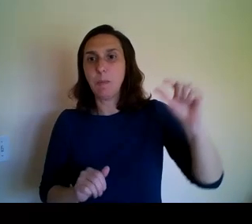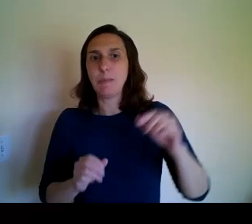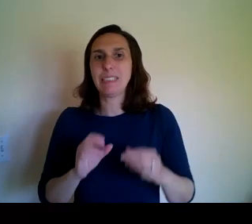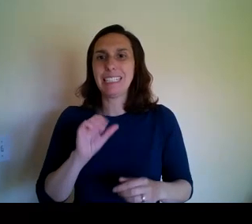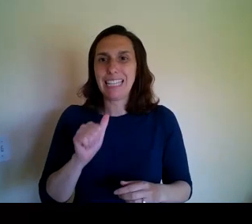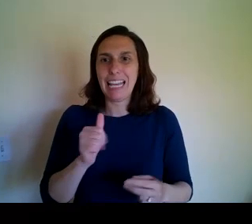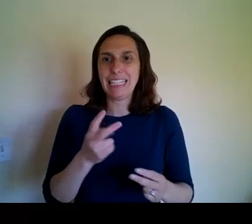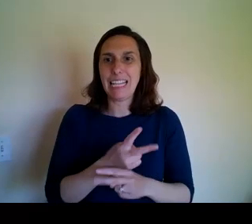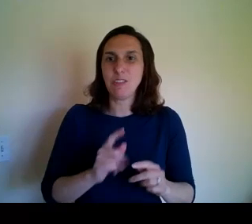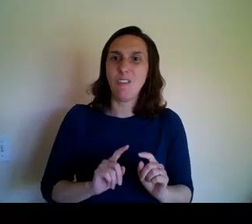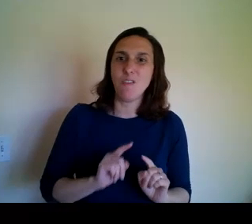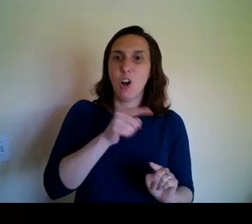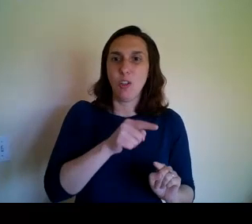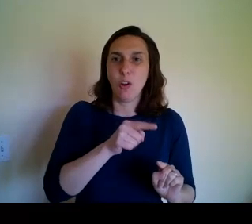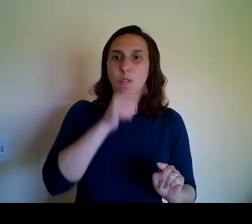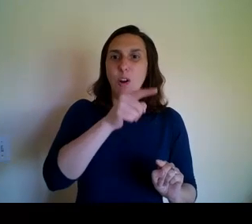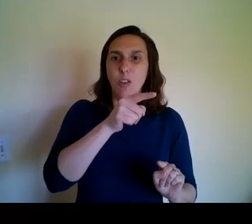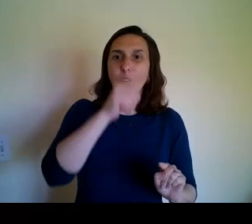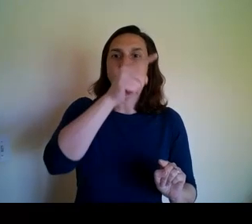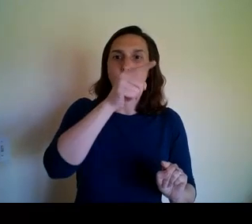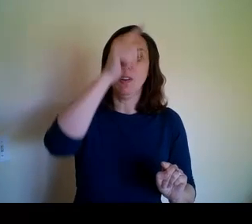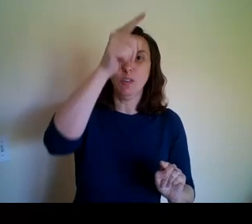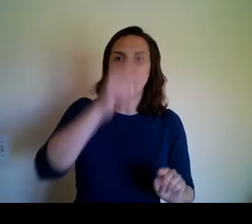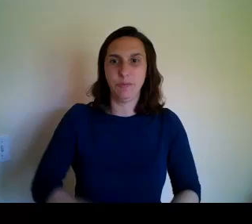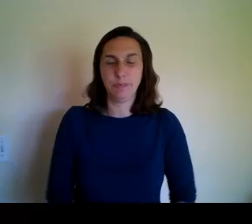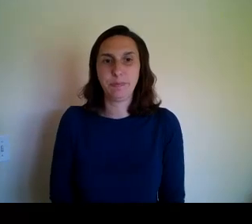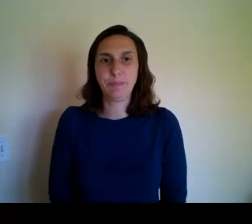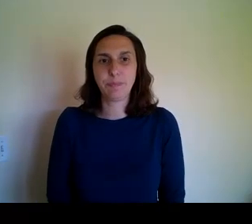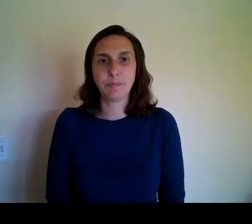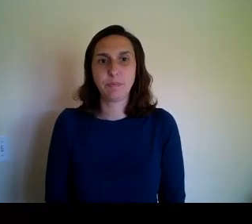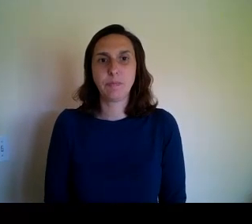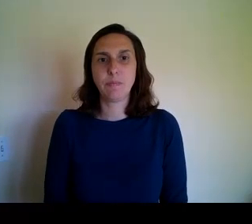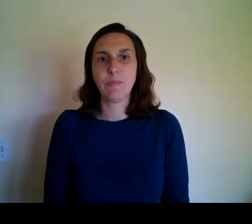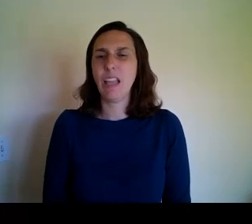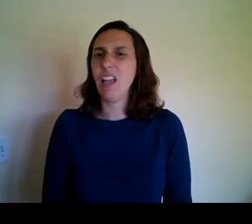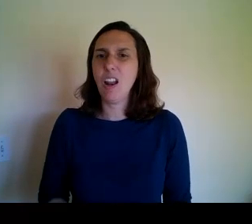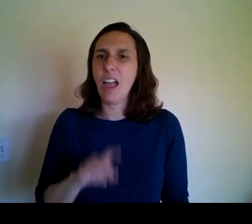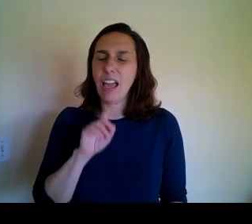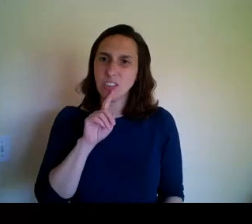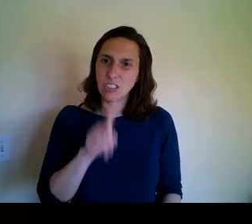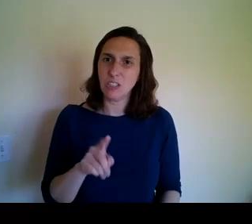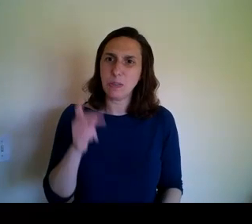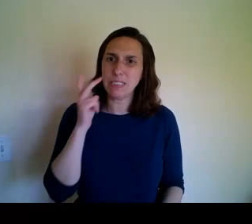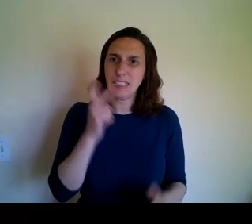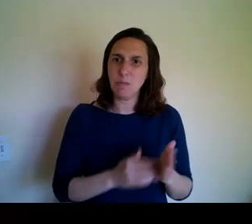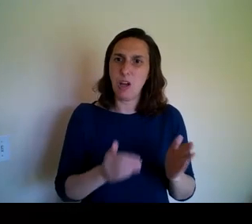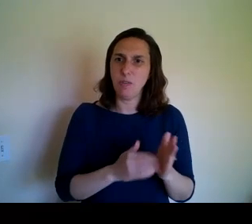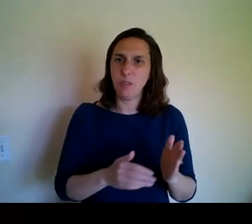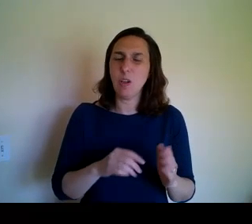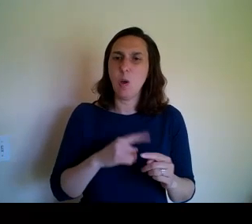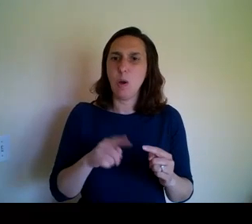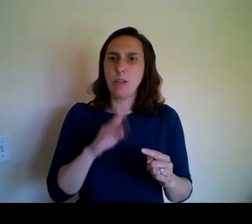further, and it's actually a log base 10 scale. And they're actually quite common scales when dealing with exponential